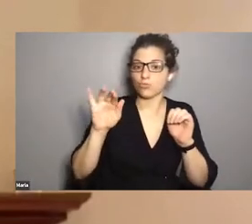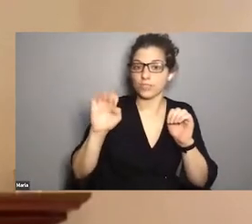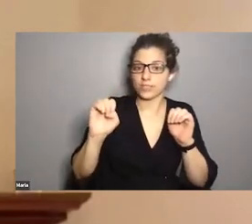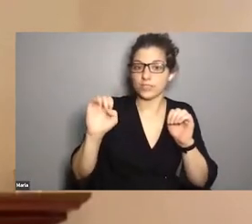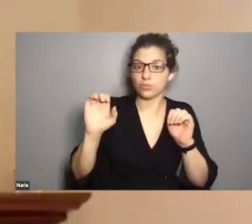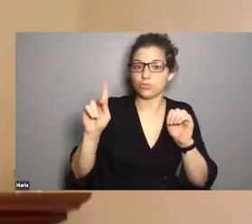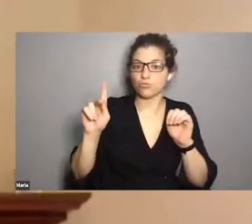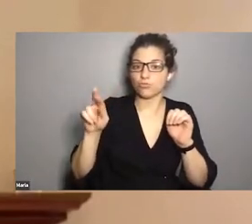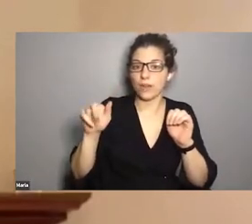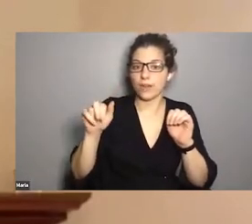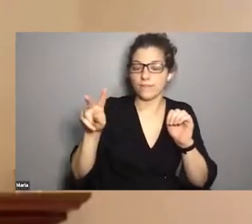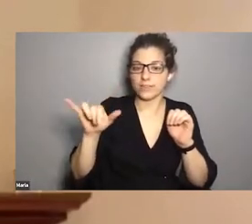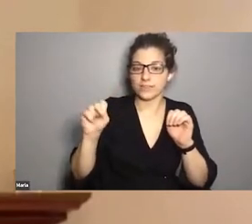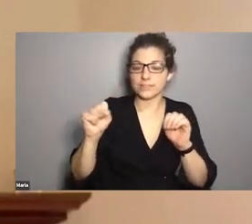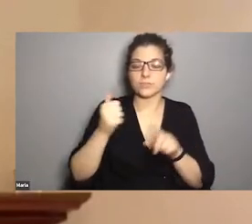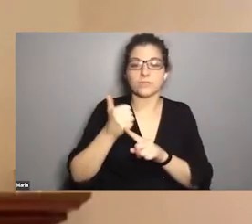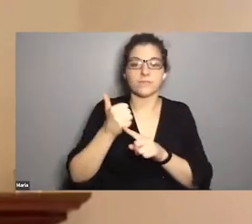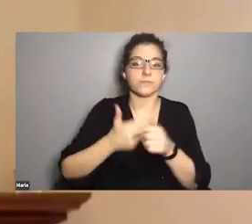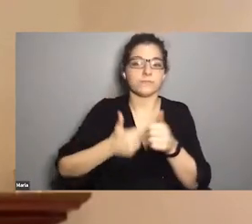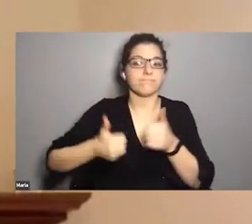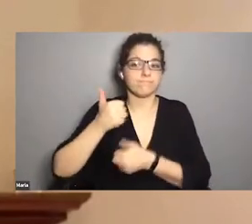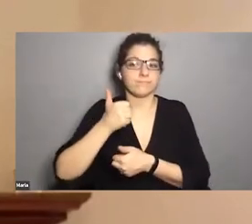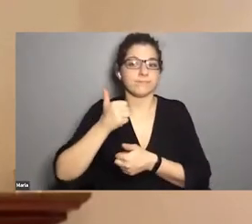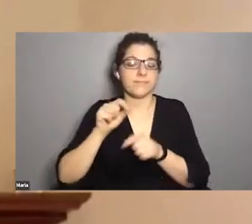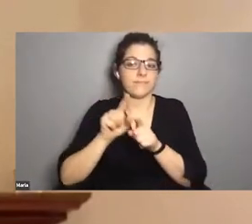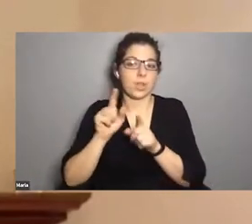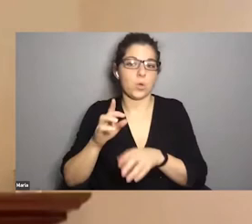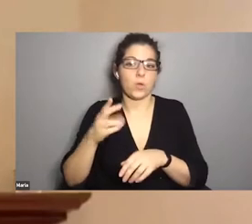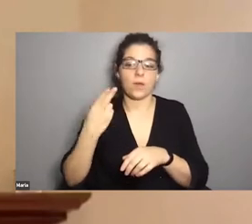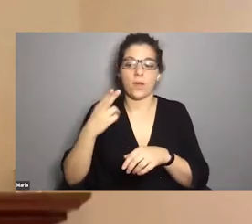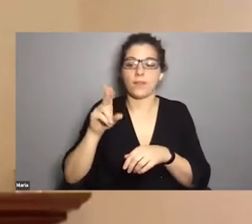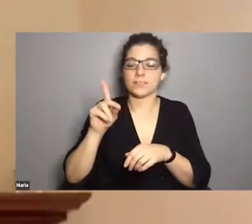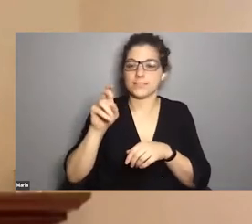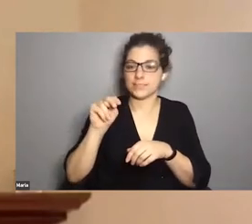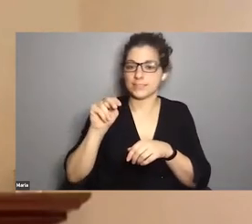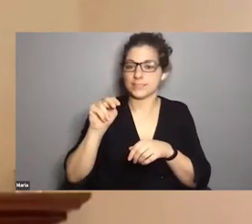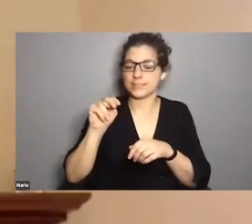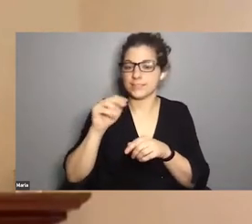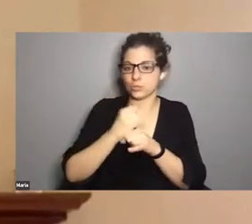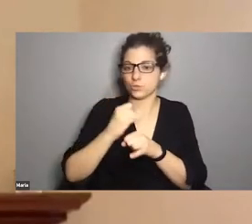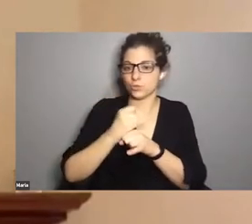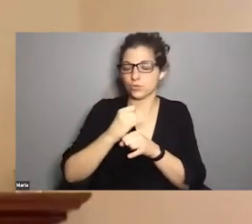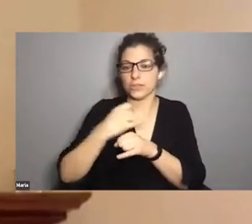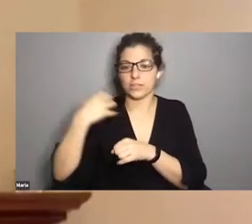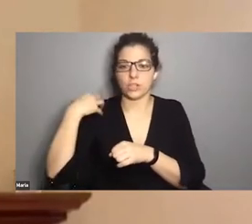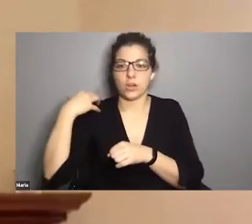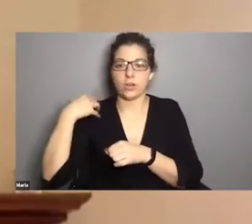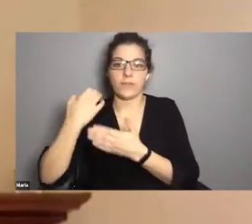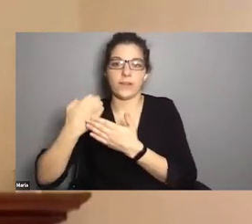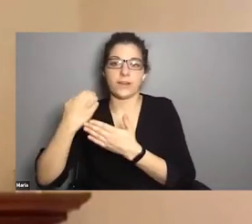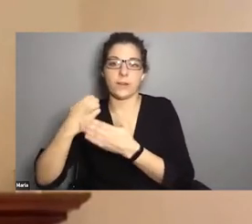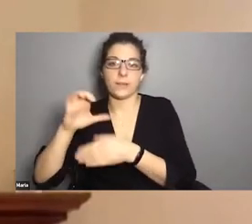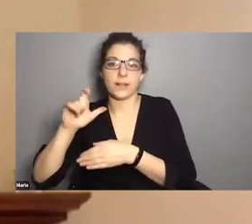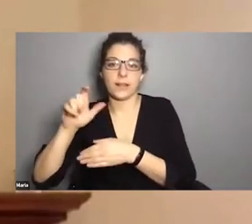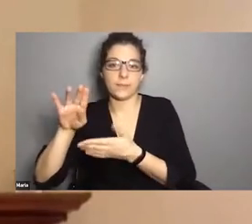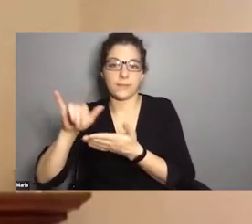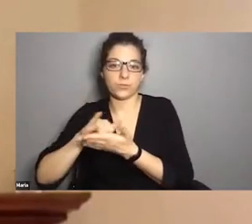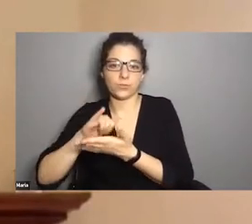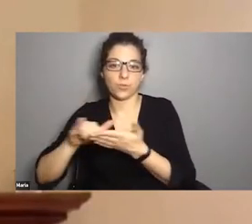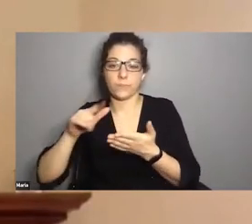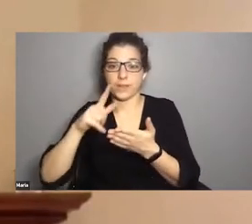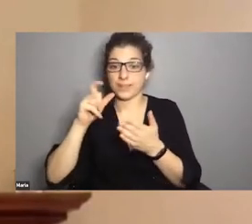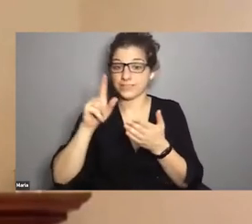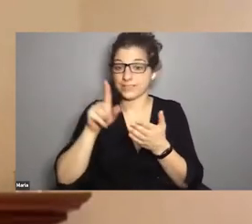vice chair and senior fellow at the Hudson Institute and chair emerita of the Economic Club of New York. Due to a